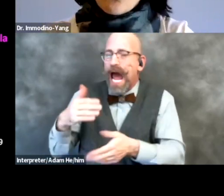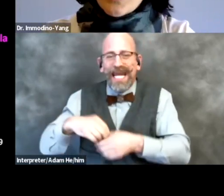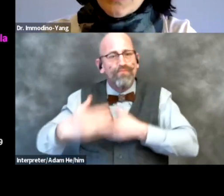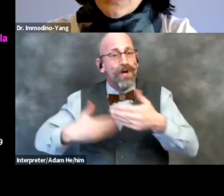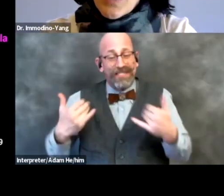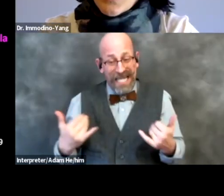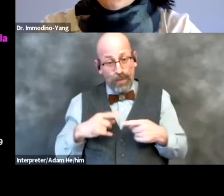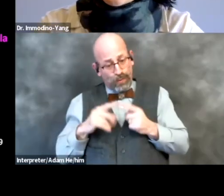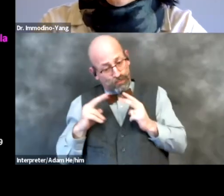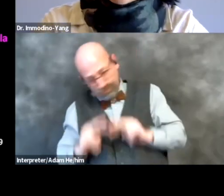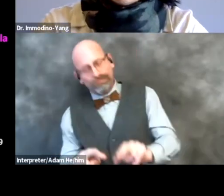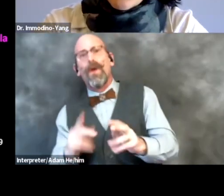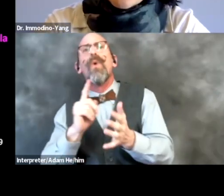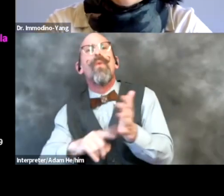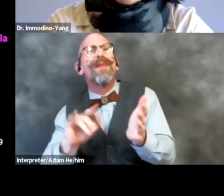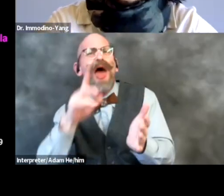schools that are really